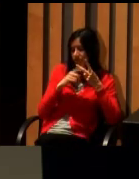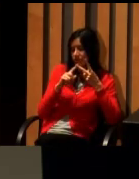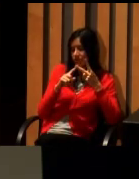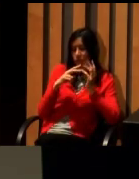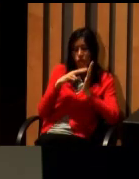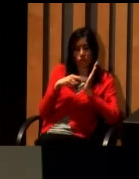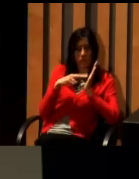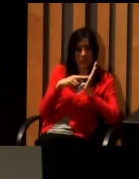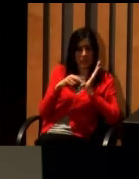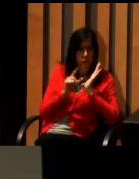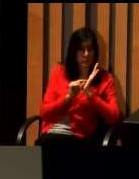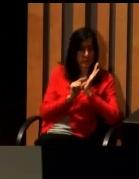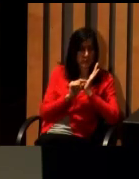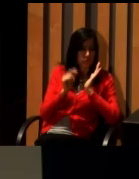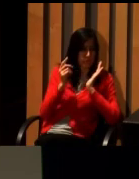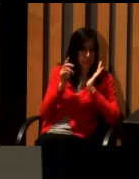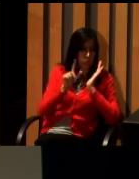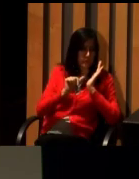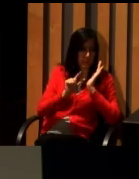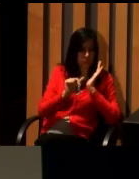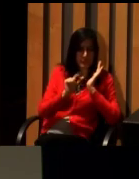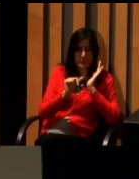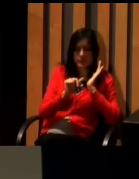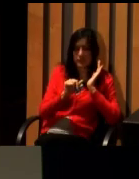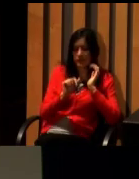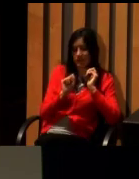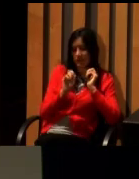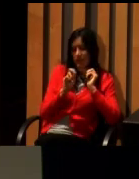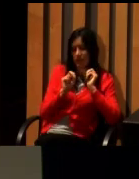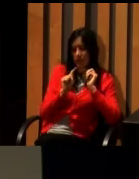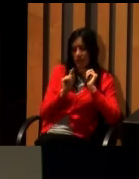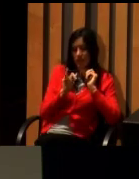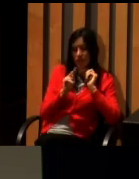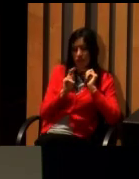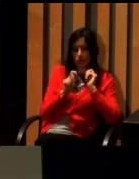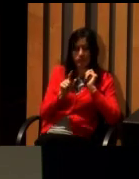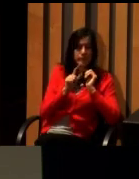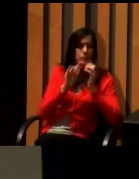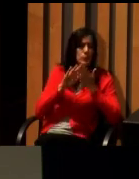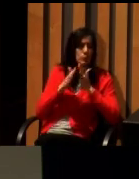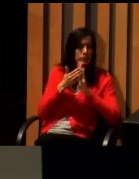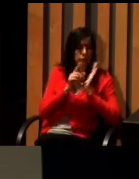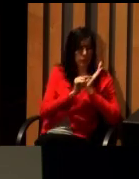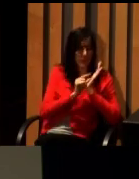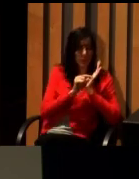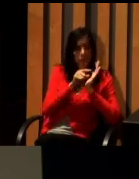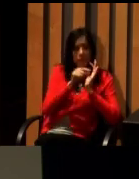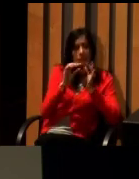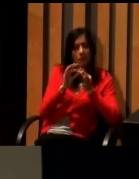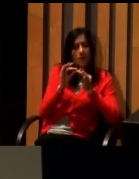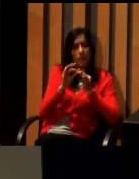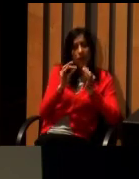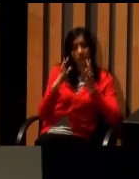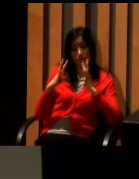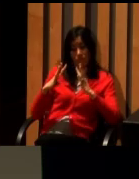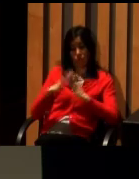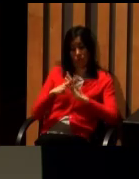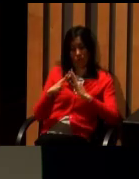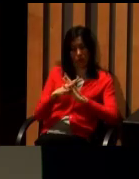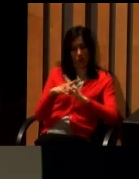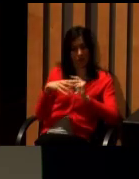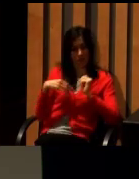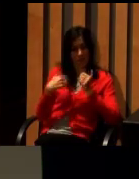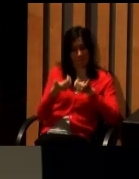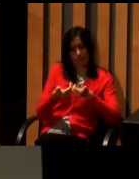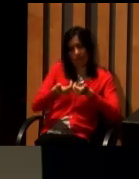LA newspaper, the Los Angeles Sentinel, which is a community newspaper, about the desegregation of football.